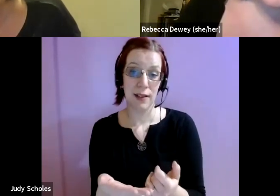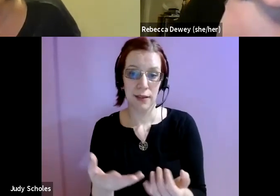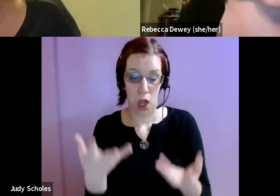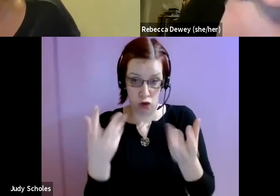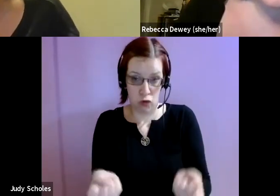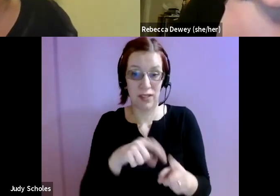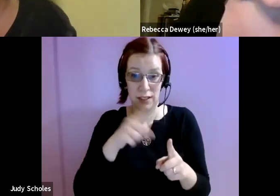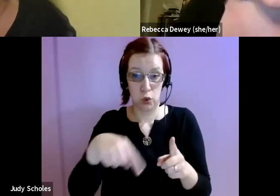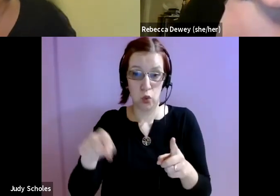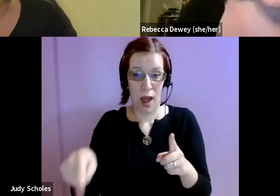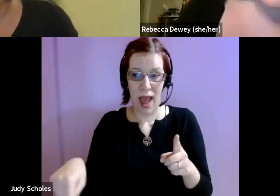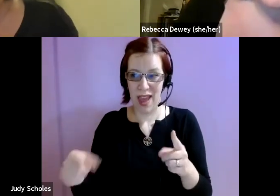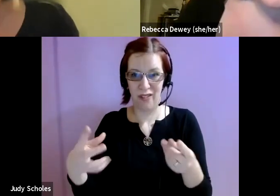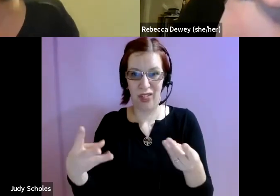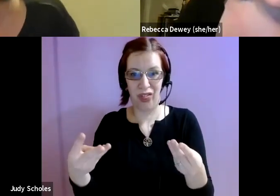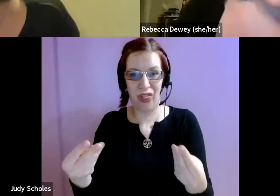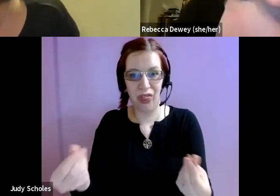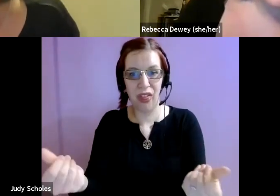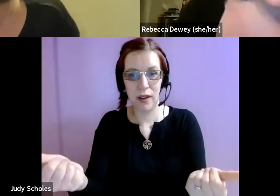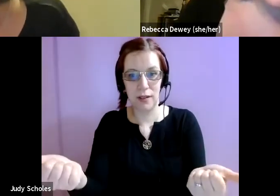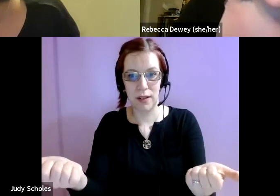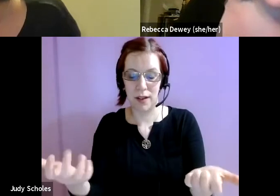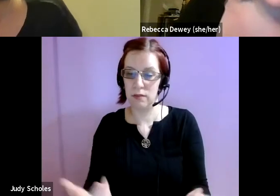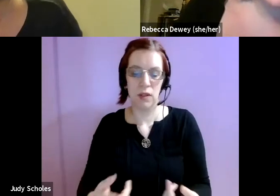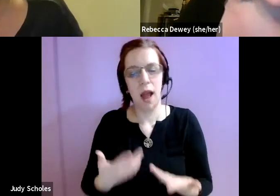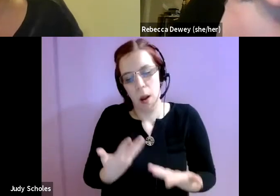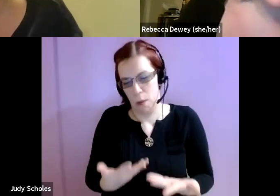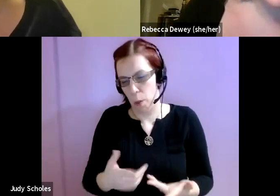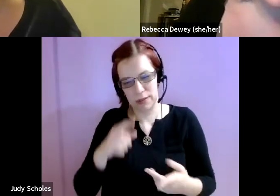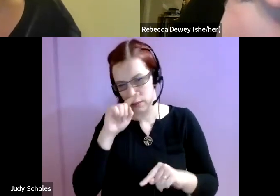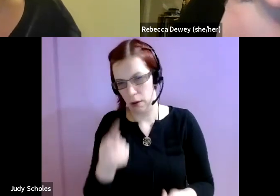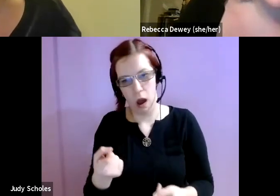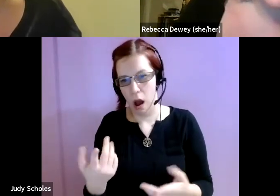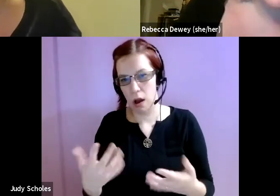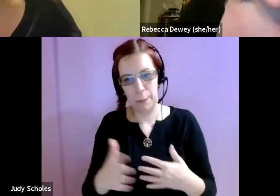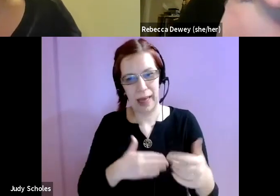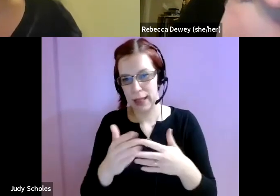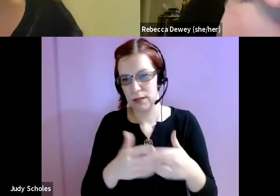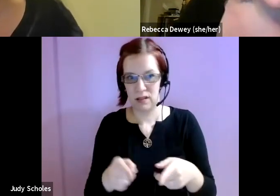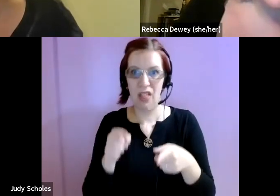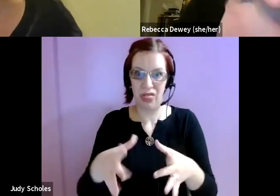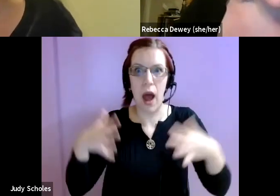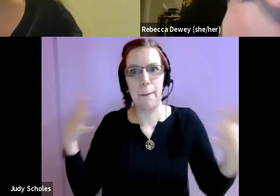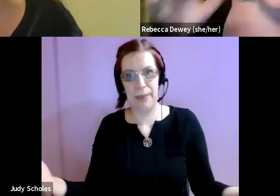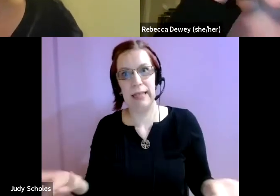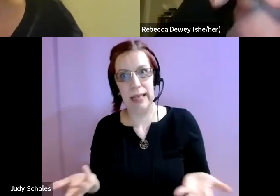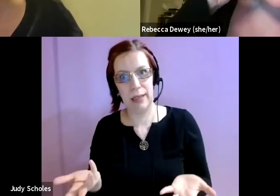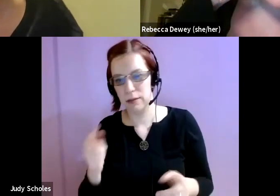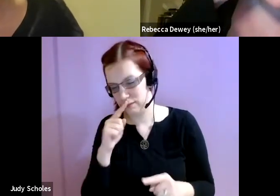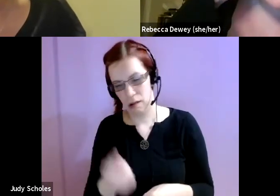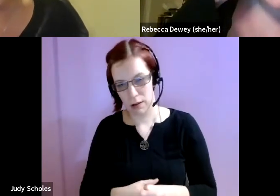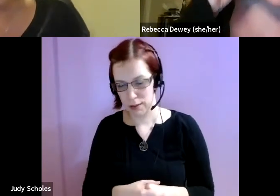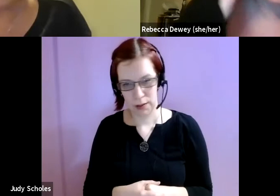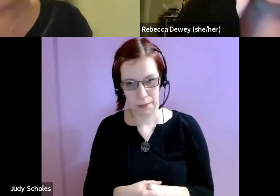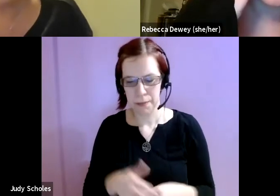signal again, but that's beyond where we are. in terms of, so it